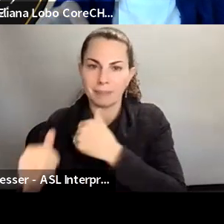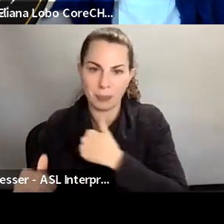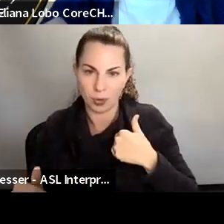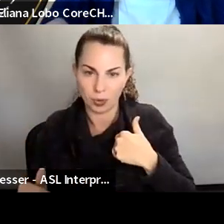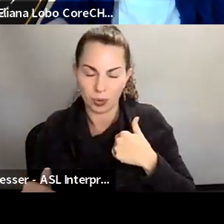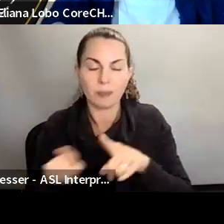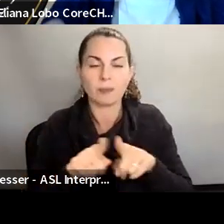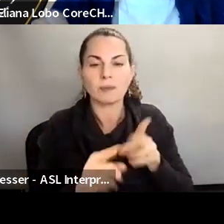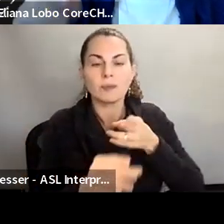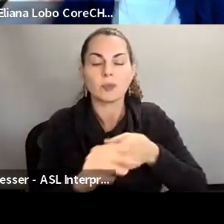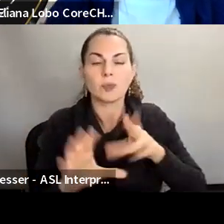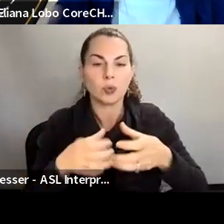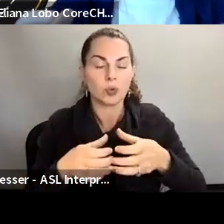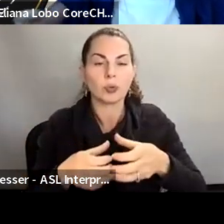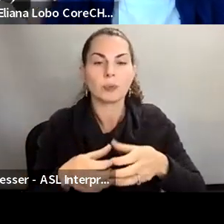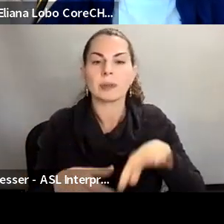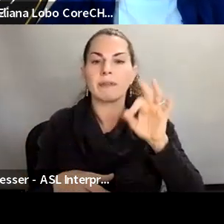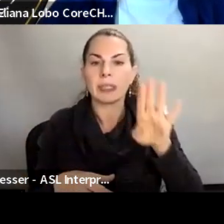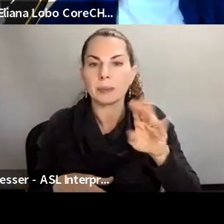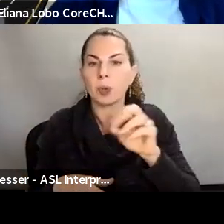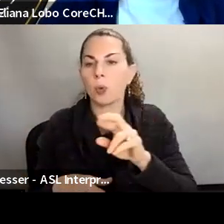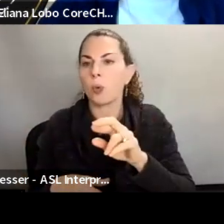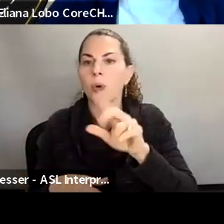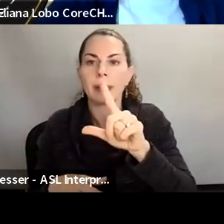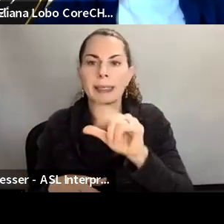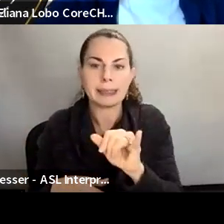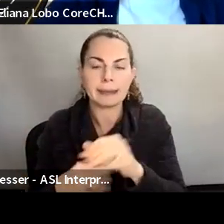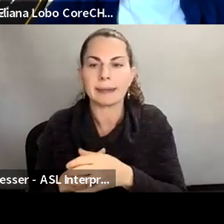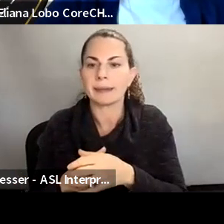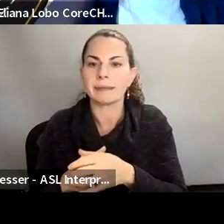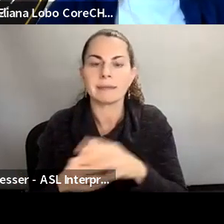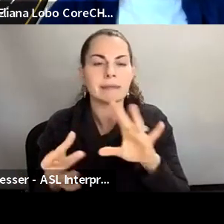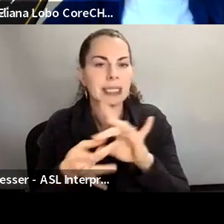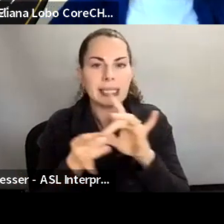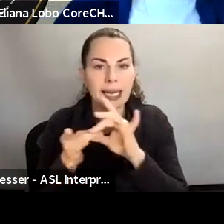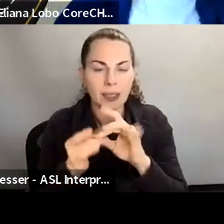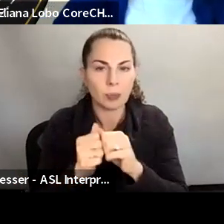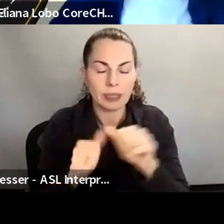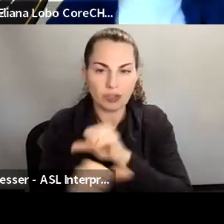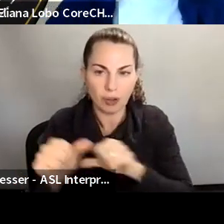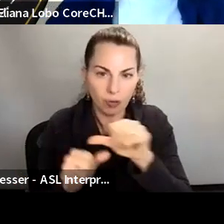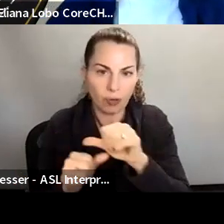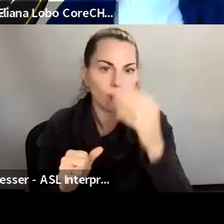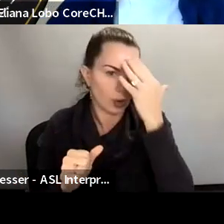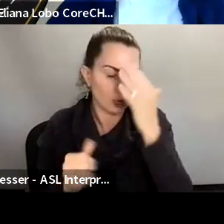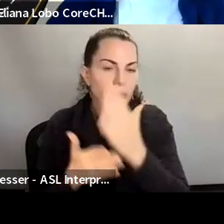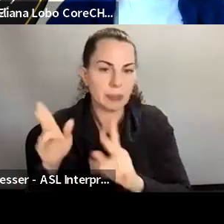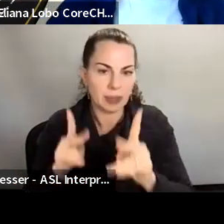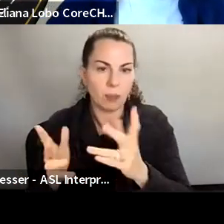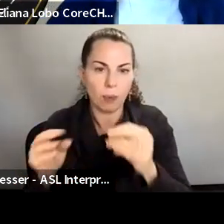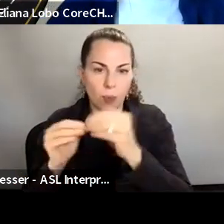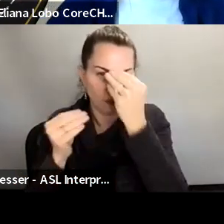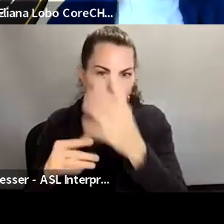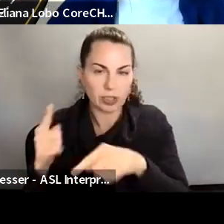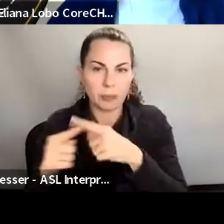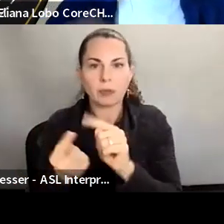Facebook or LinkedIn, connect with each other. I see a lot of people wanting information about translation or getting further training